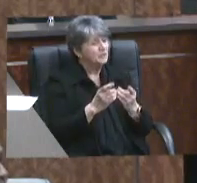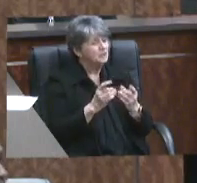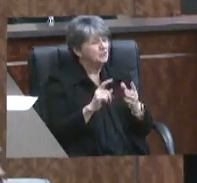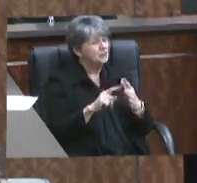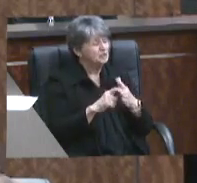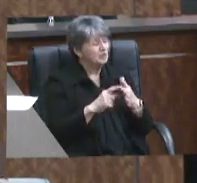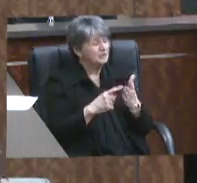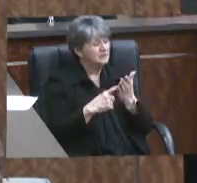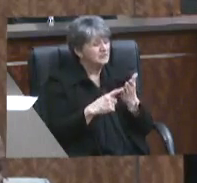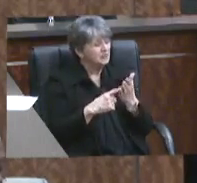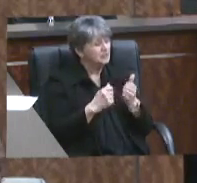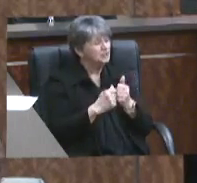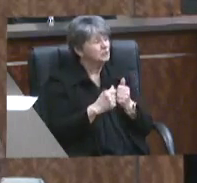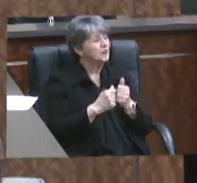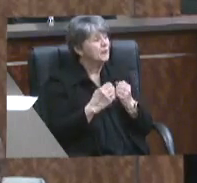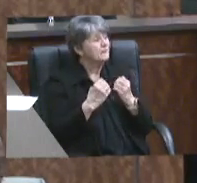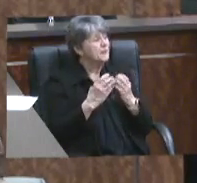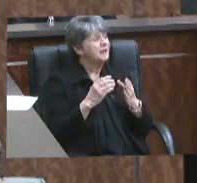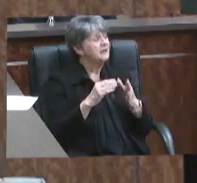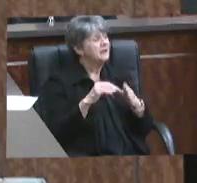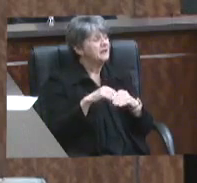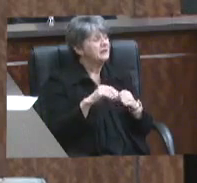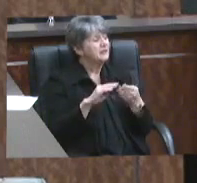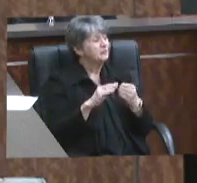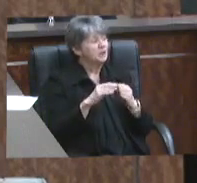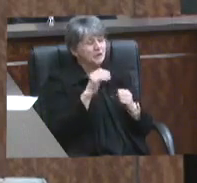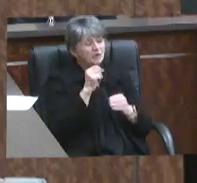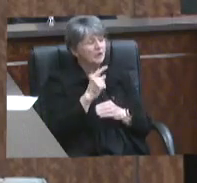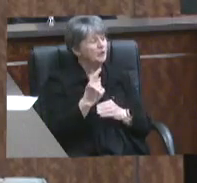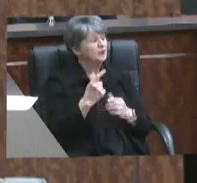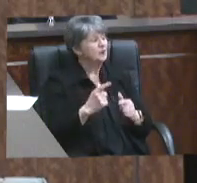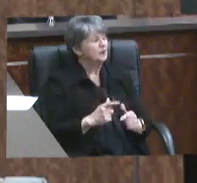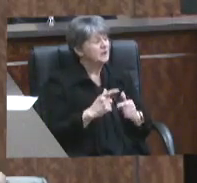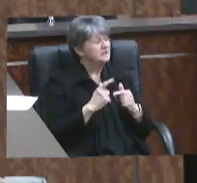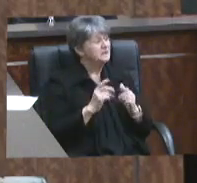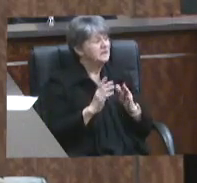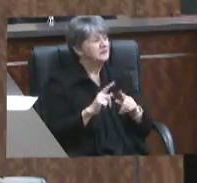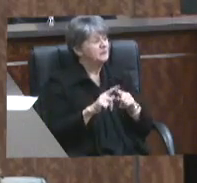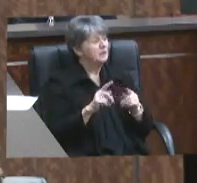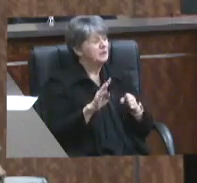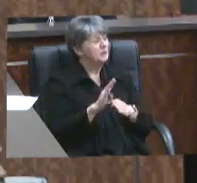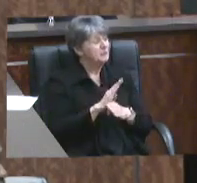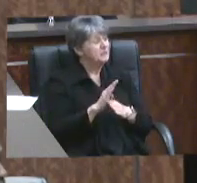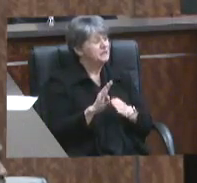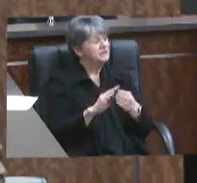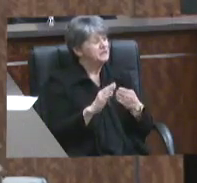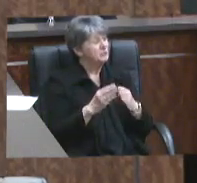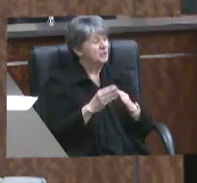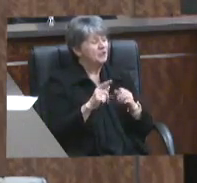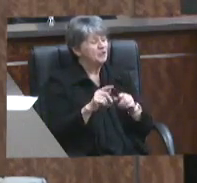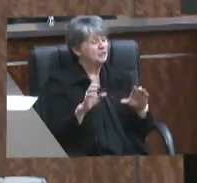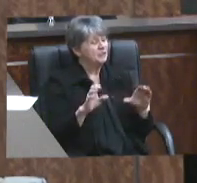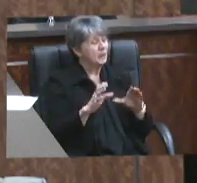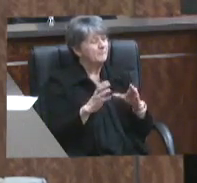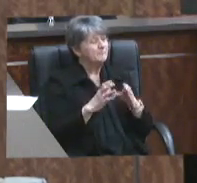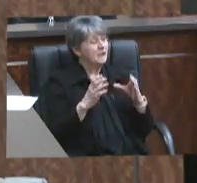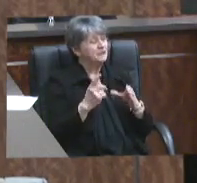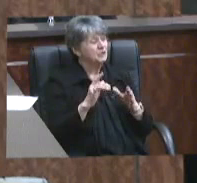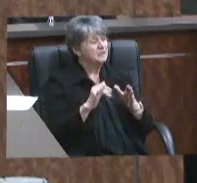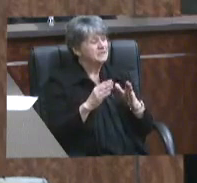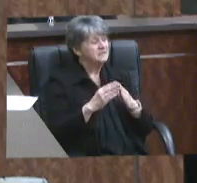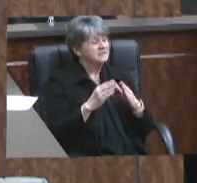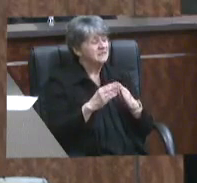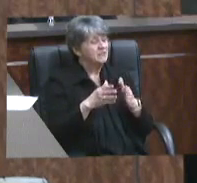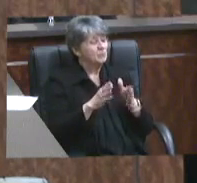in the community, which I think not only residents, but the business community. You've done much for this city in your time